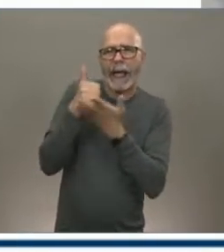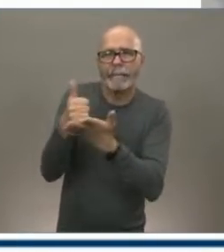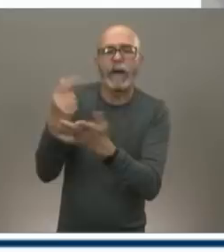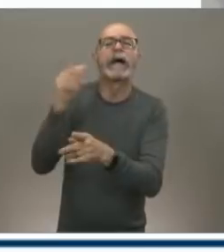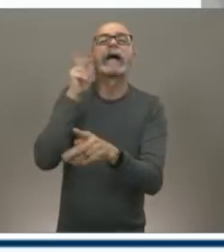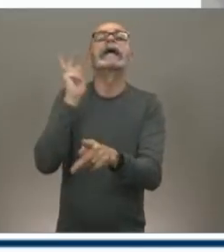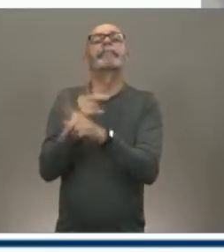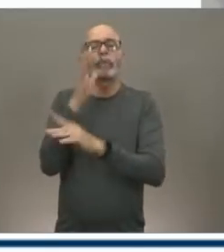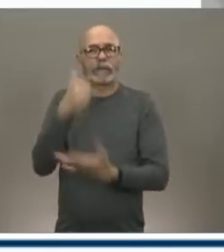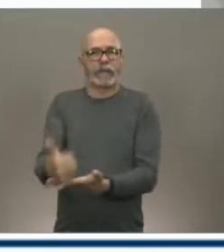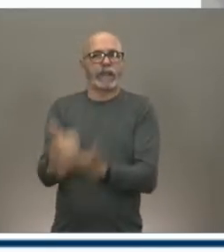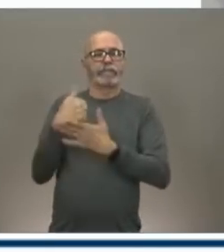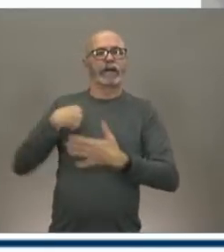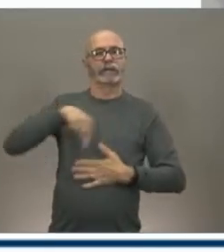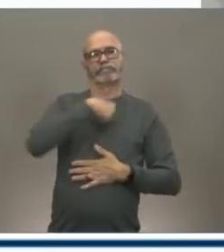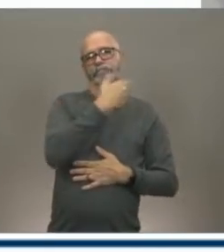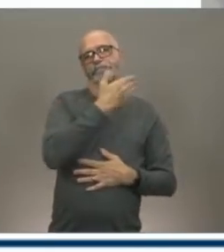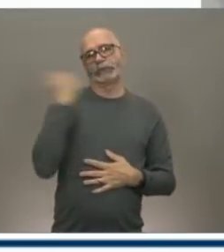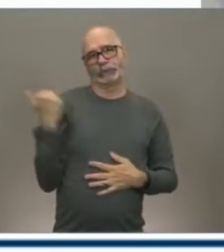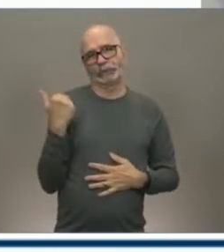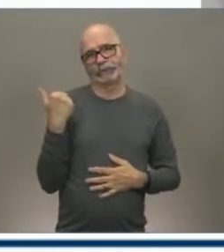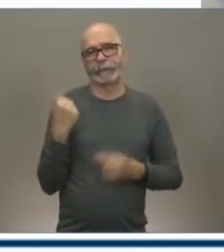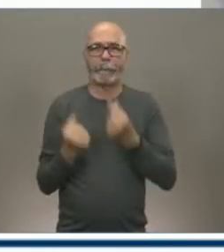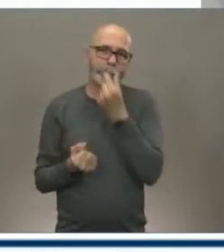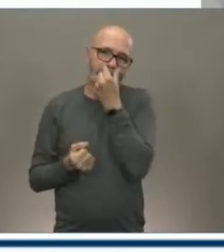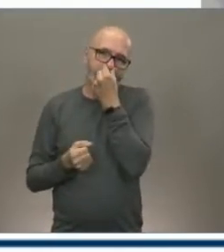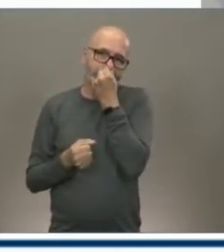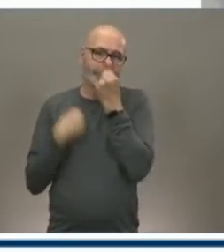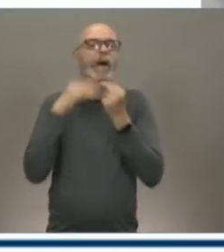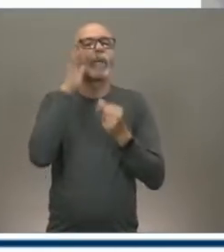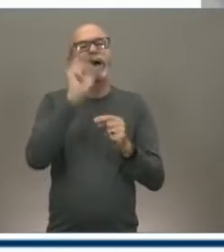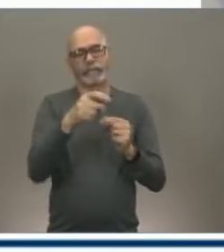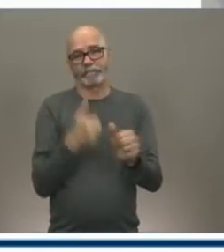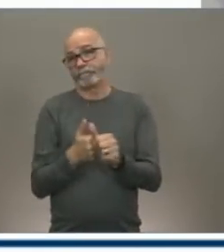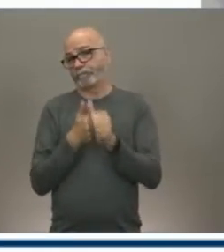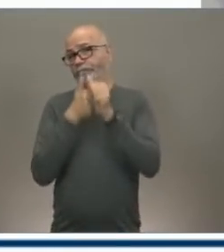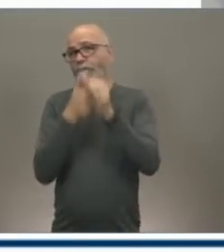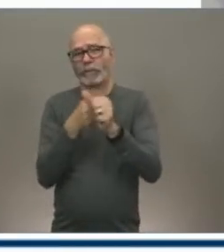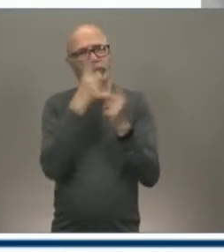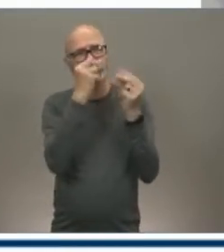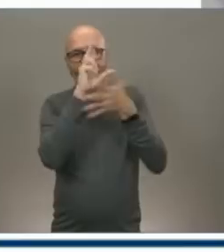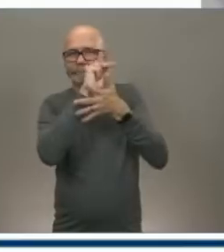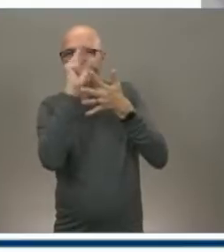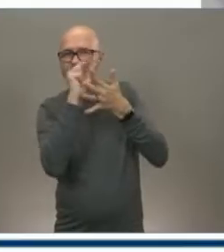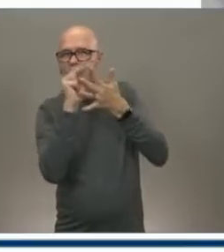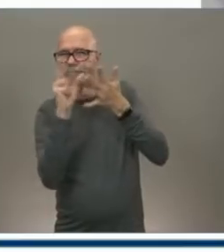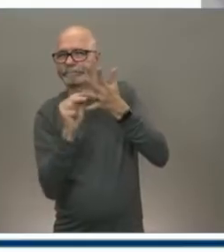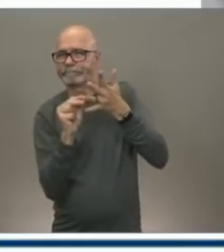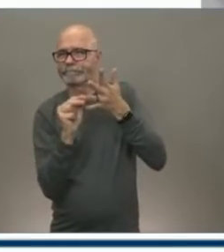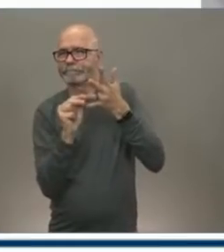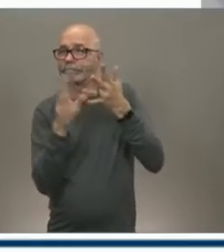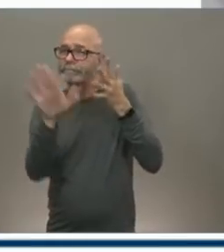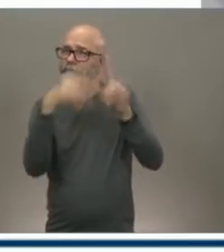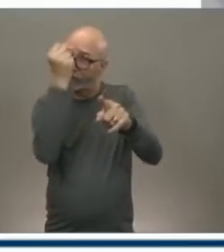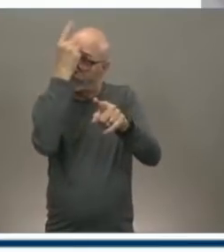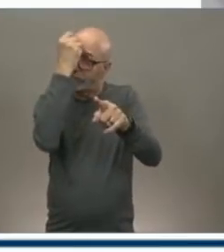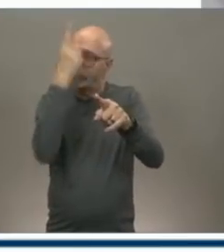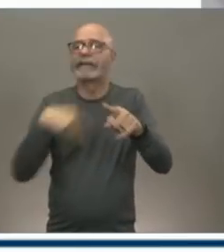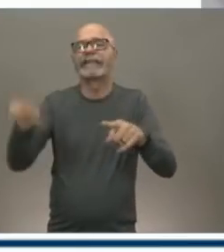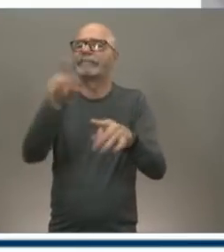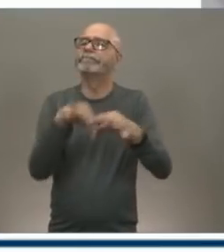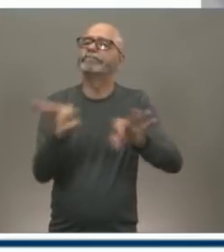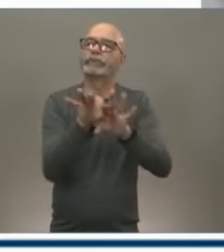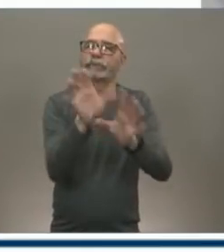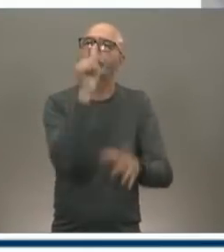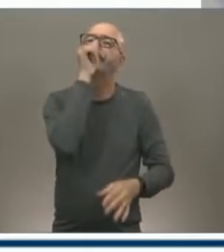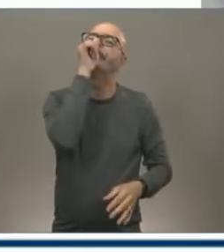This will not only be a test not only of logistics, but of patience. We want everyone to be vaccinated as quickly as possible, but